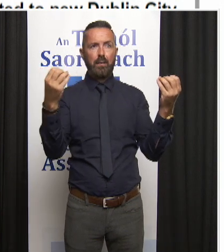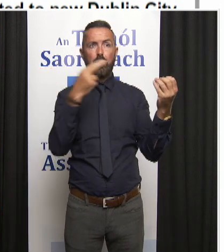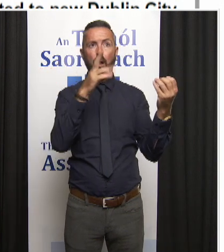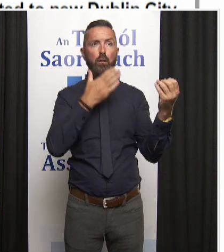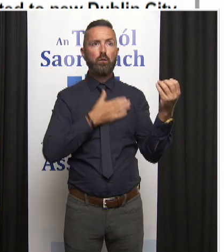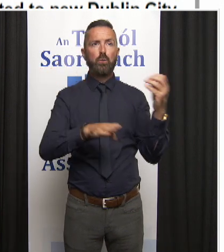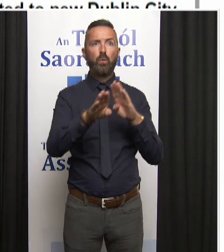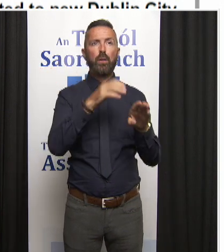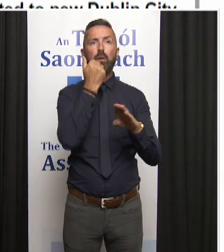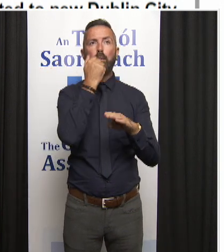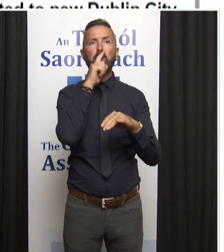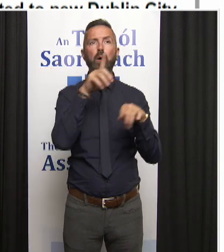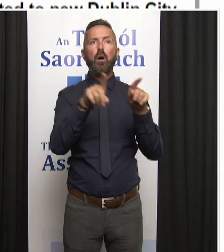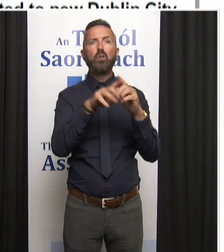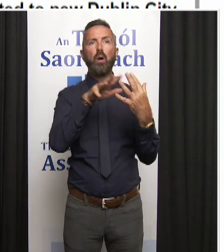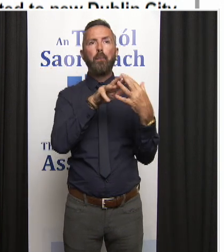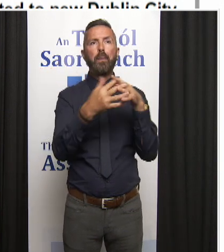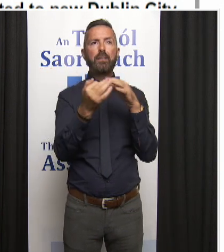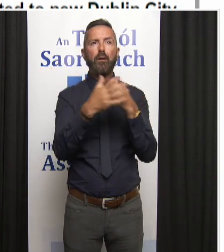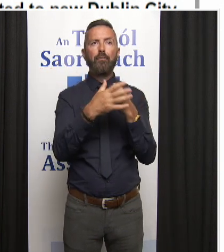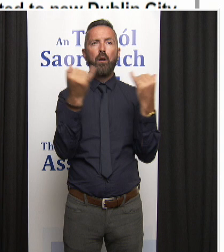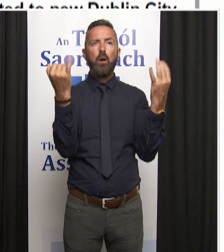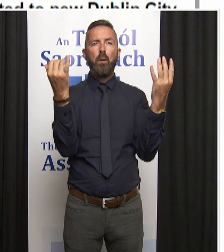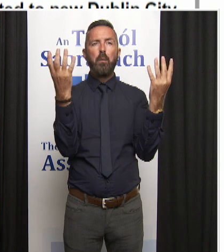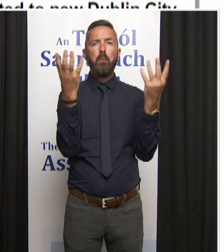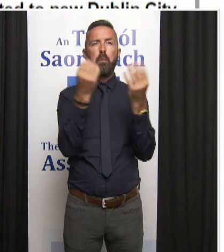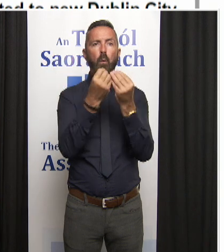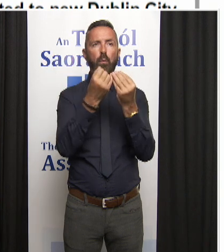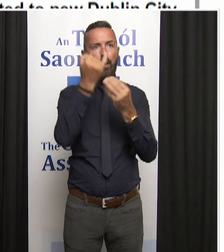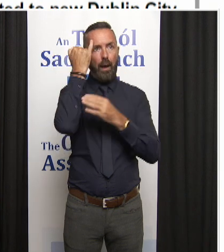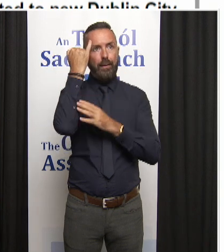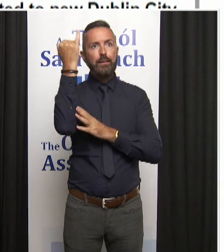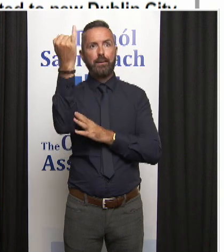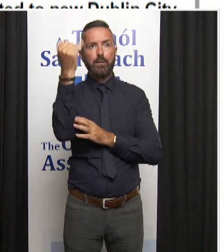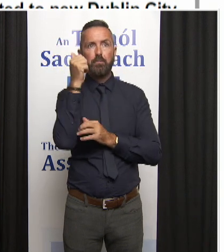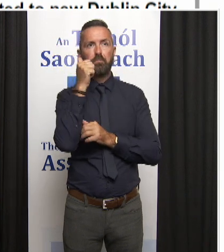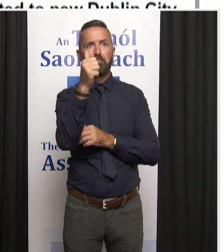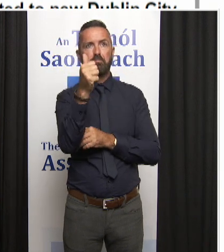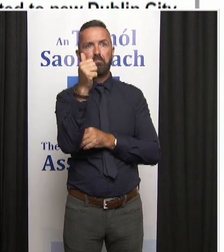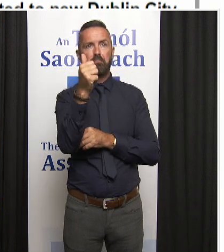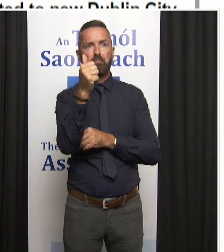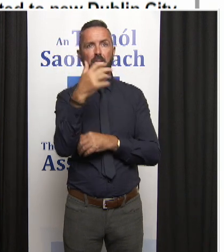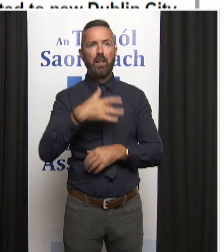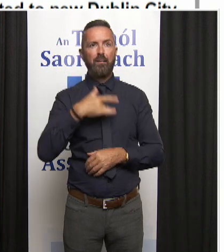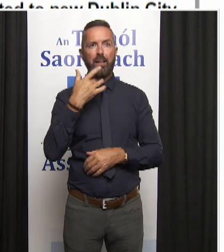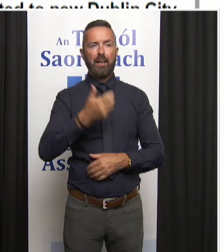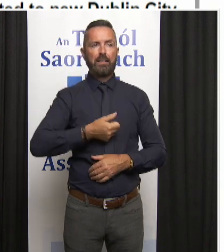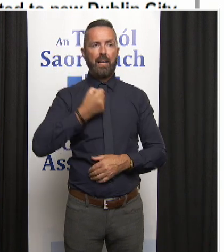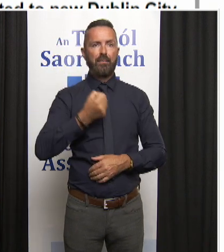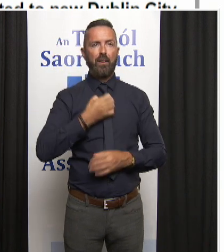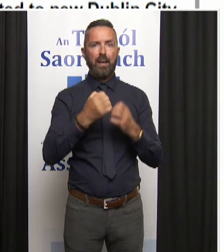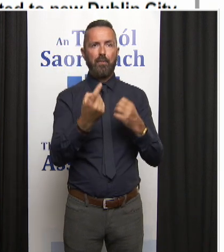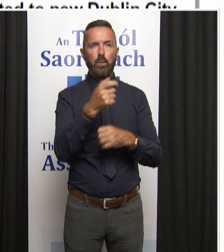numbers, but with a mix of both ideas. And that would seem to have satisfied everybody at table